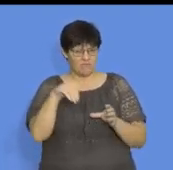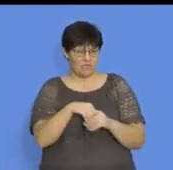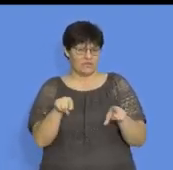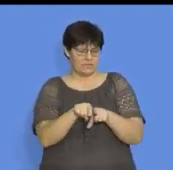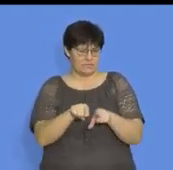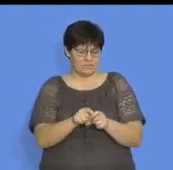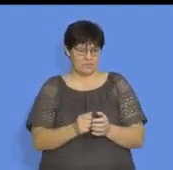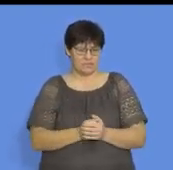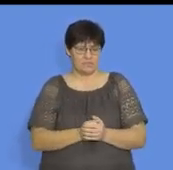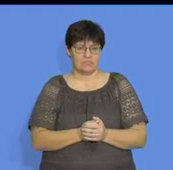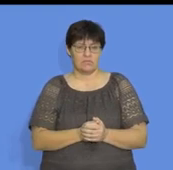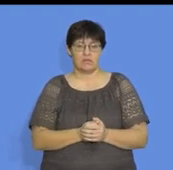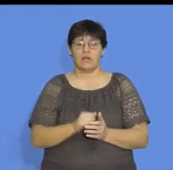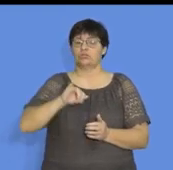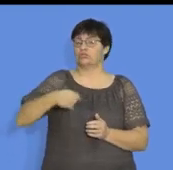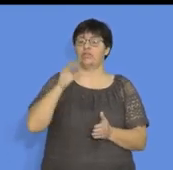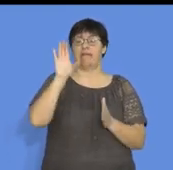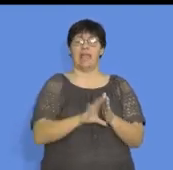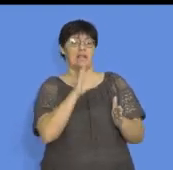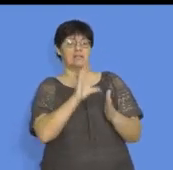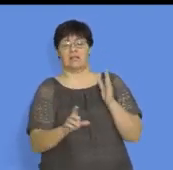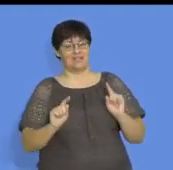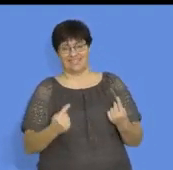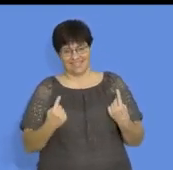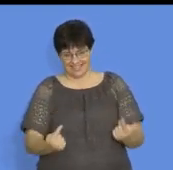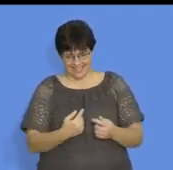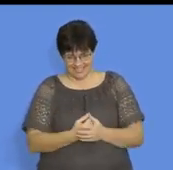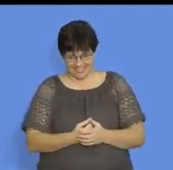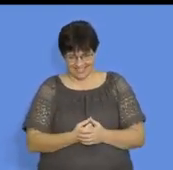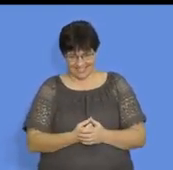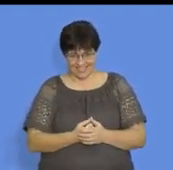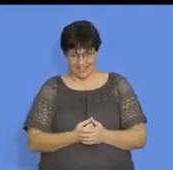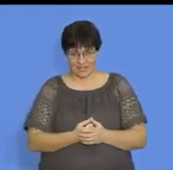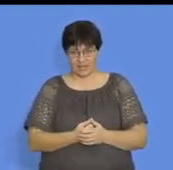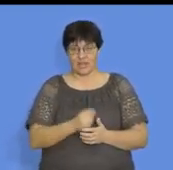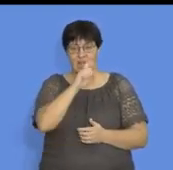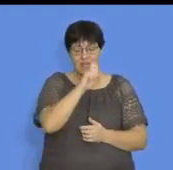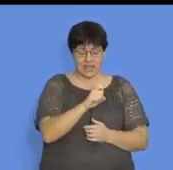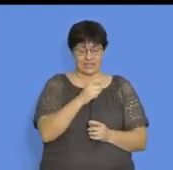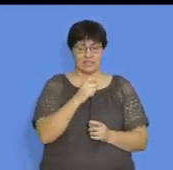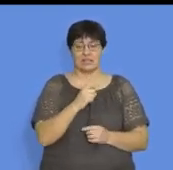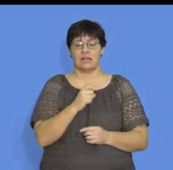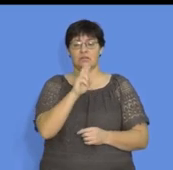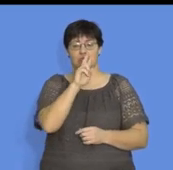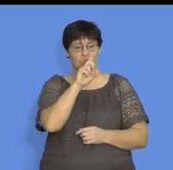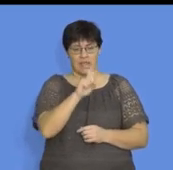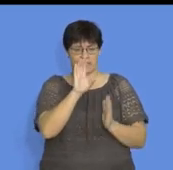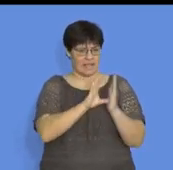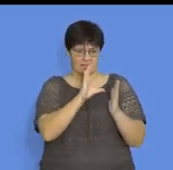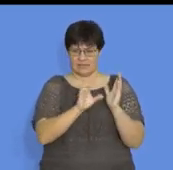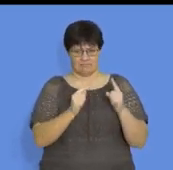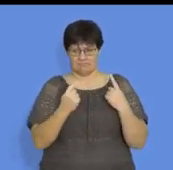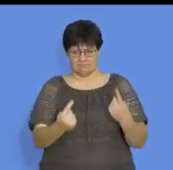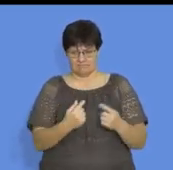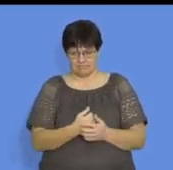this, right? Where you cannot just cancel from the get-go. X and 2x, you can't cancel